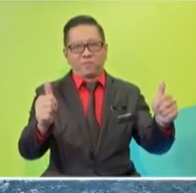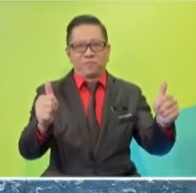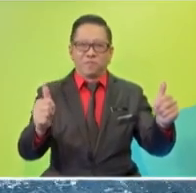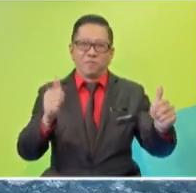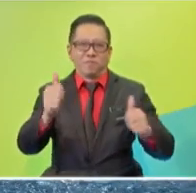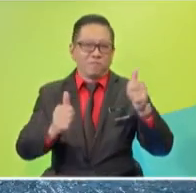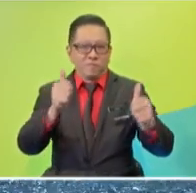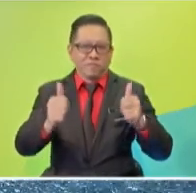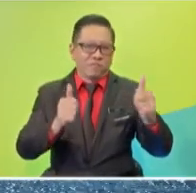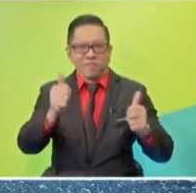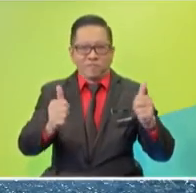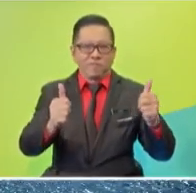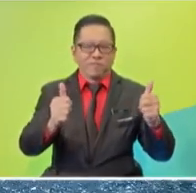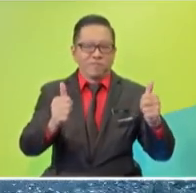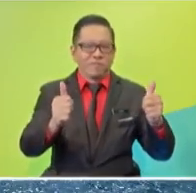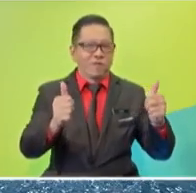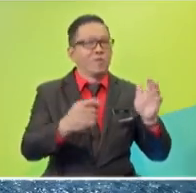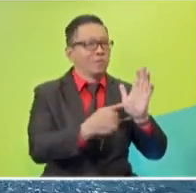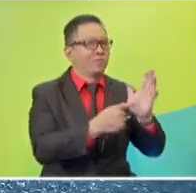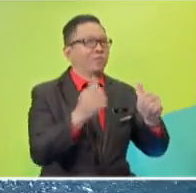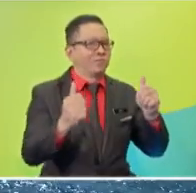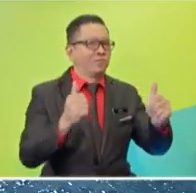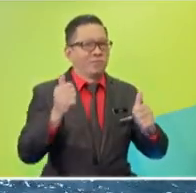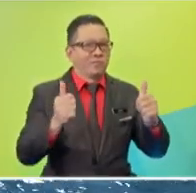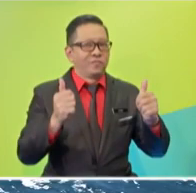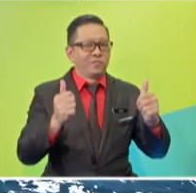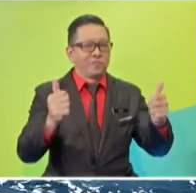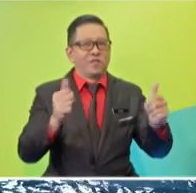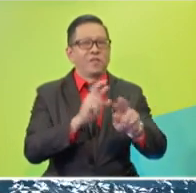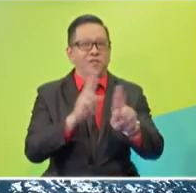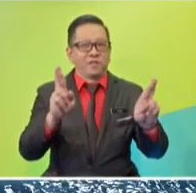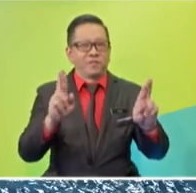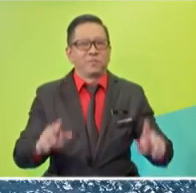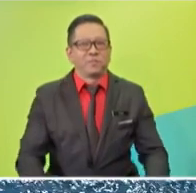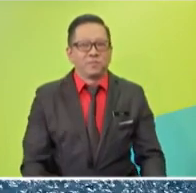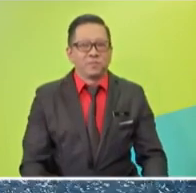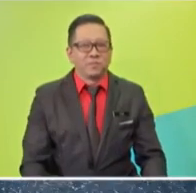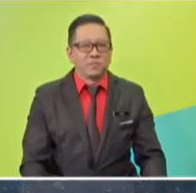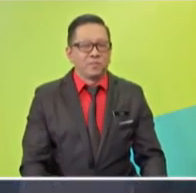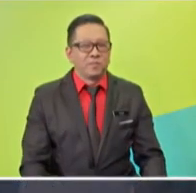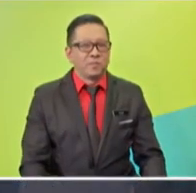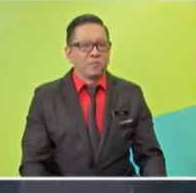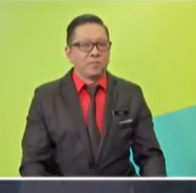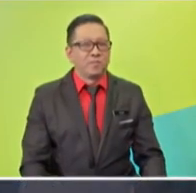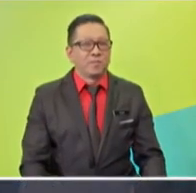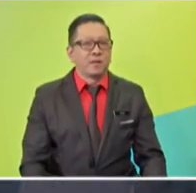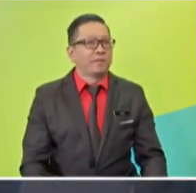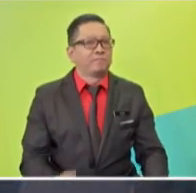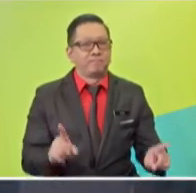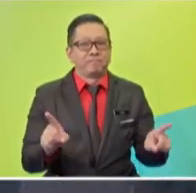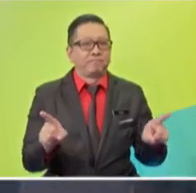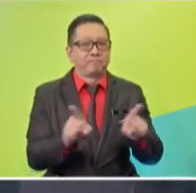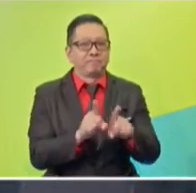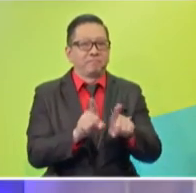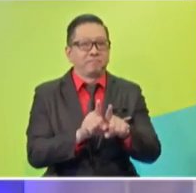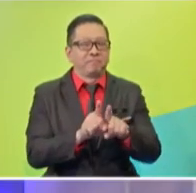at home also, are you ready? Okay. So show me double thumbs up. All right, as usual, Shafika. Yes.